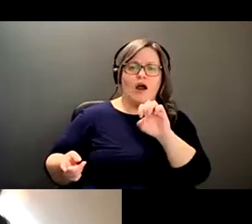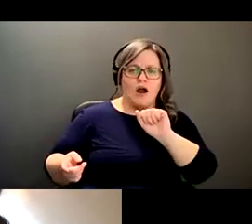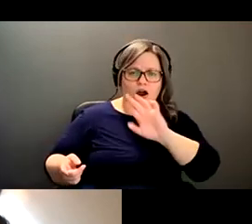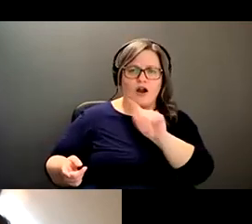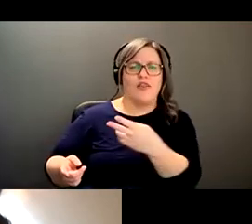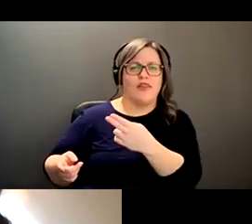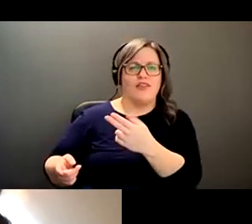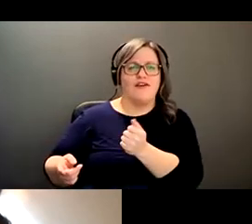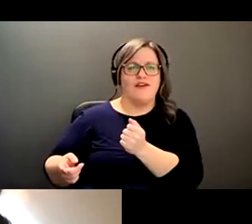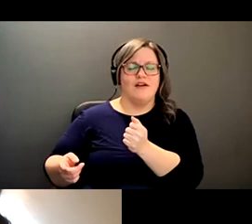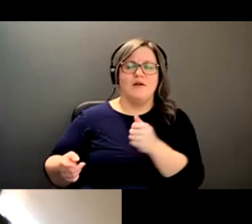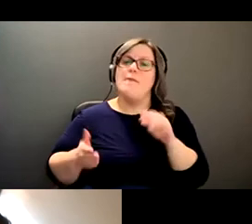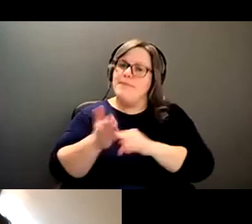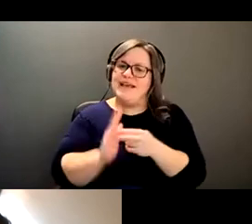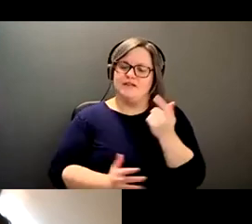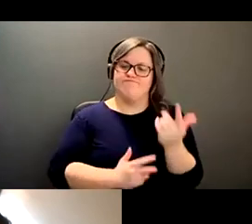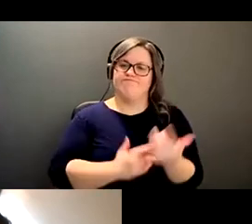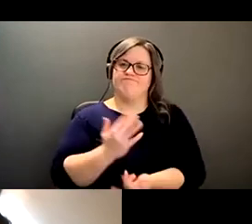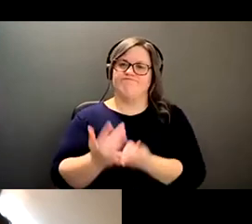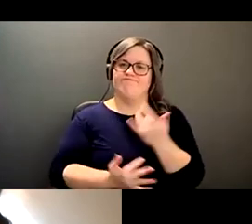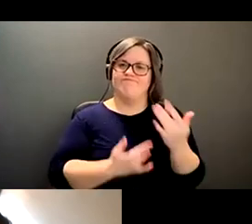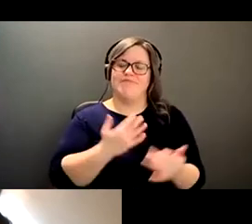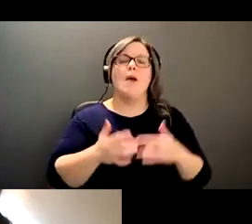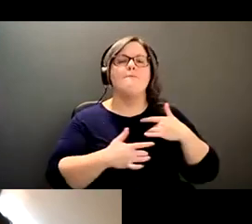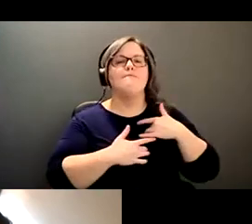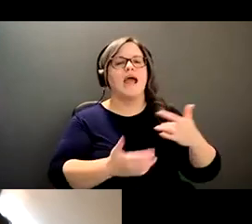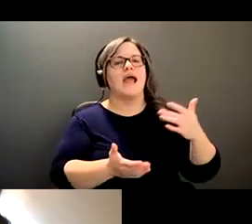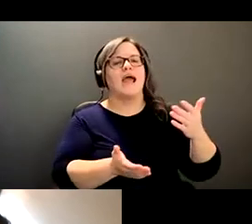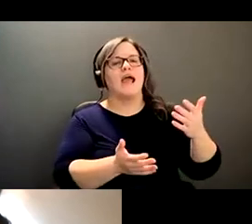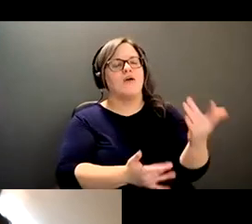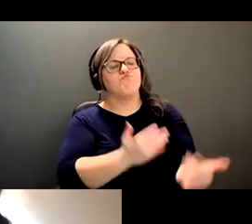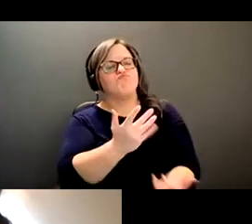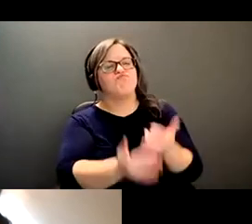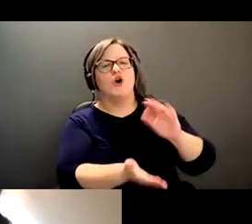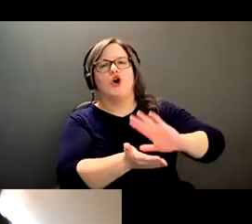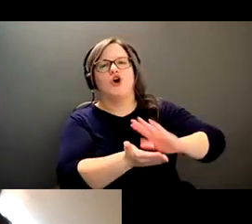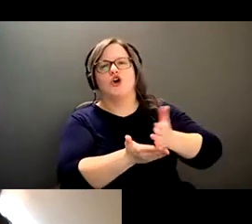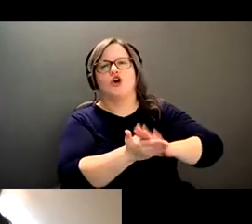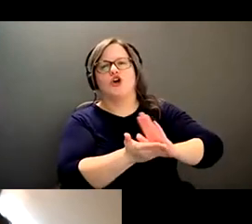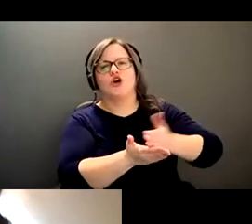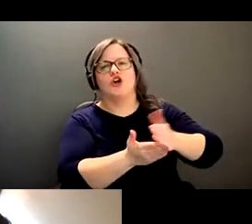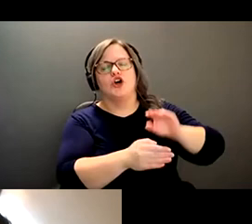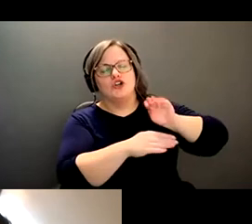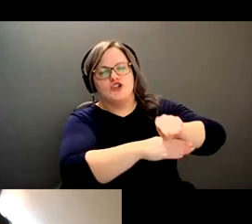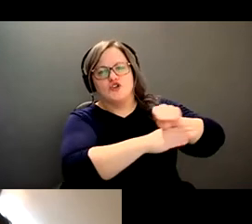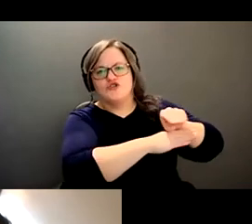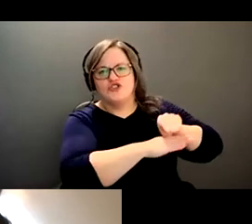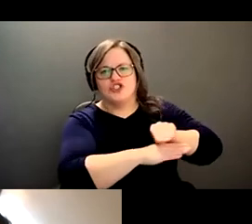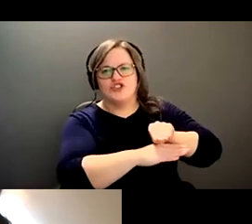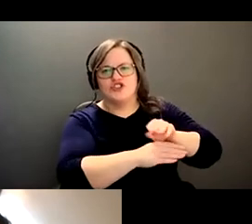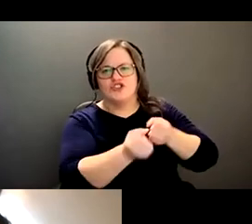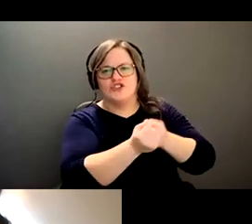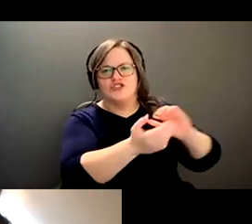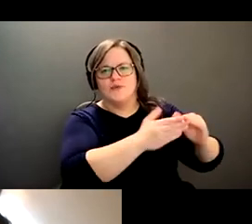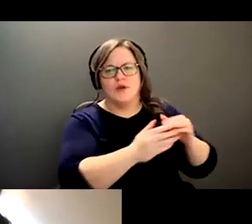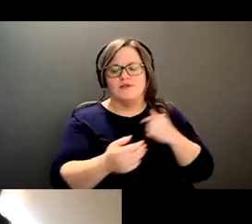know, a hearth, you cook food over it, so it gathers people towards it and towards each other. So we wanted to represent community in that